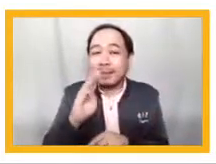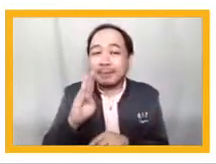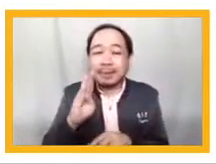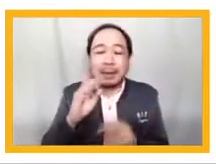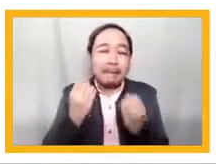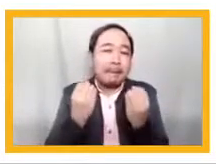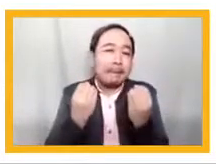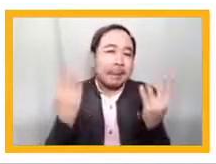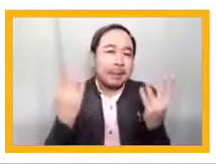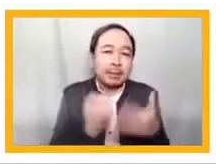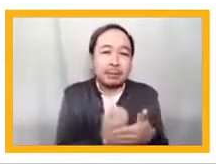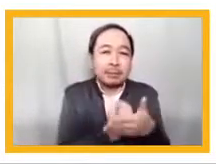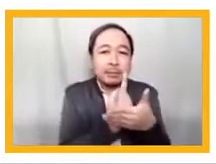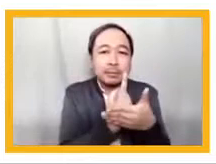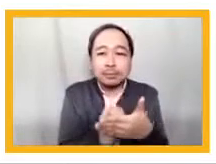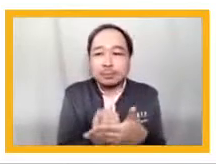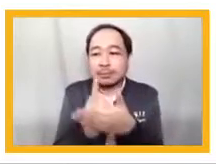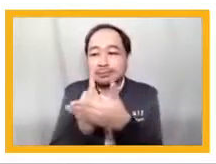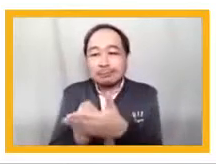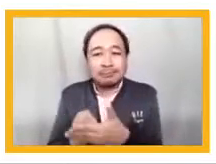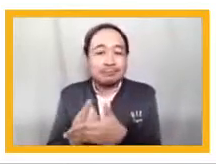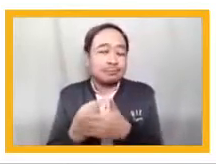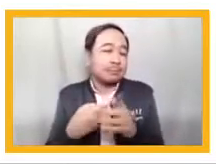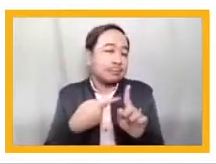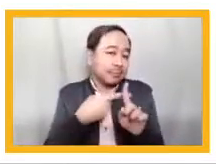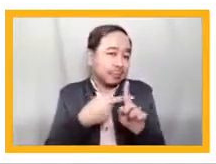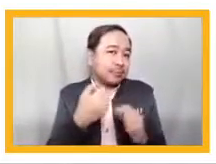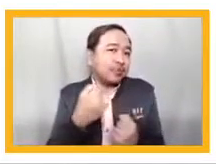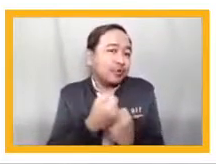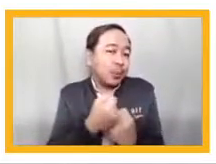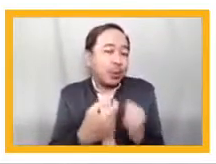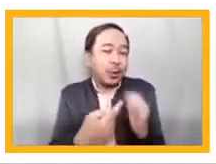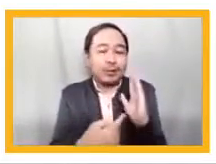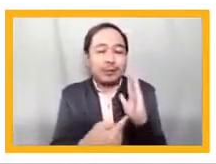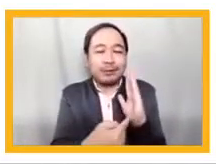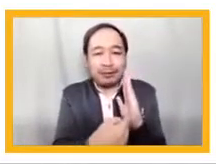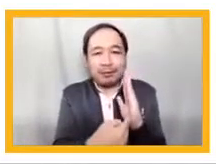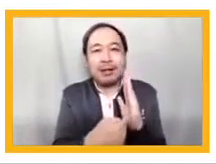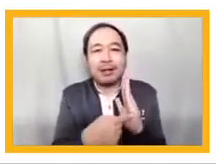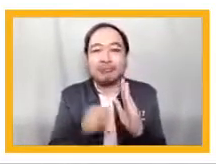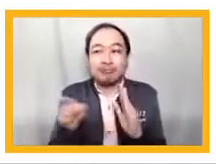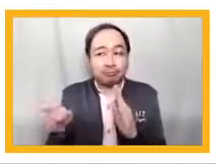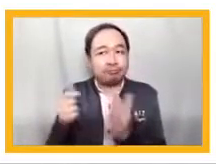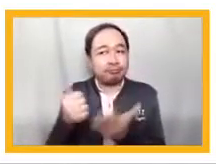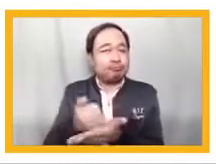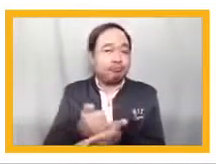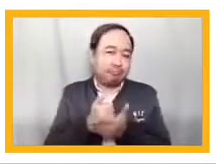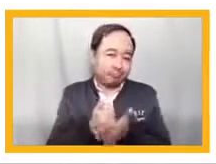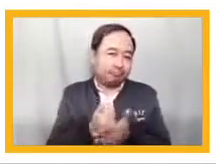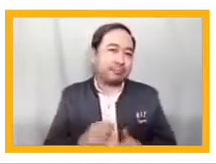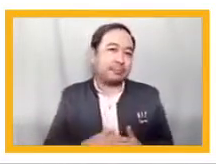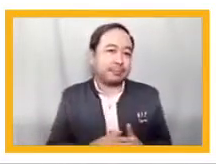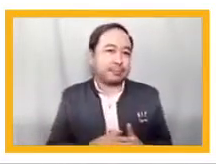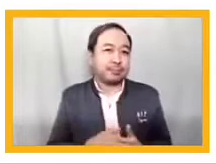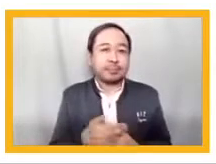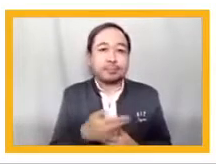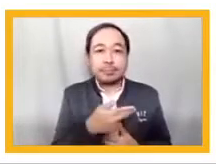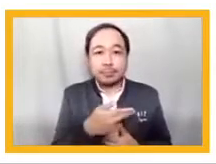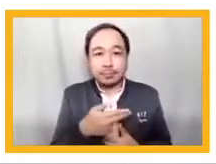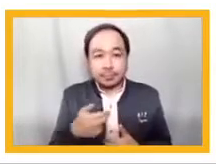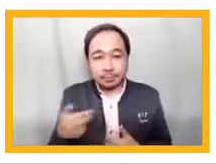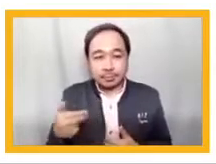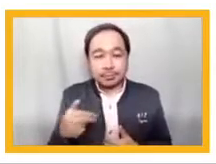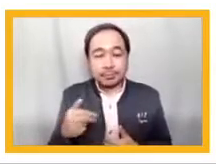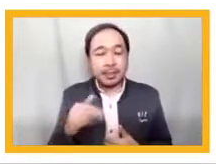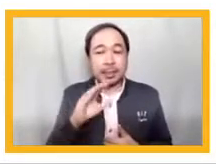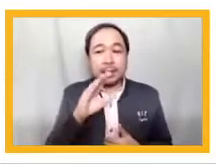for technical assistance. They are very, very helpful for us. The Indonesia Cyber Education Institute